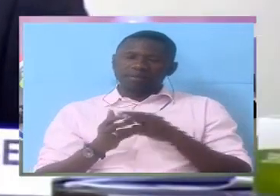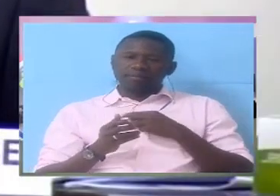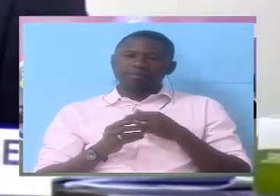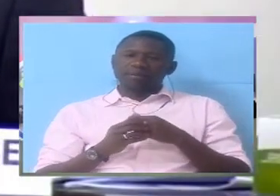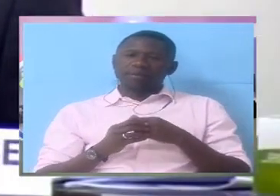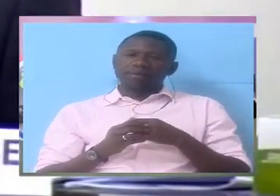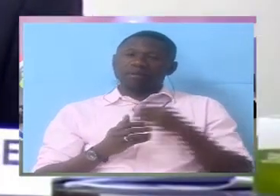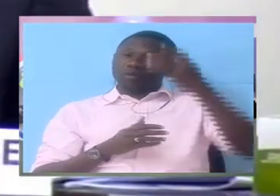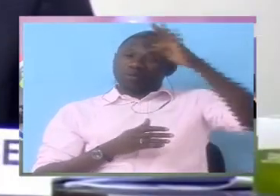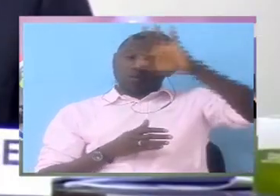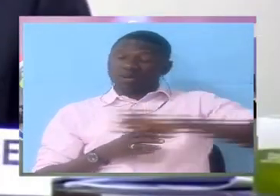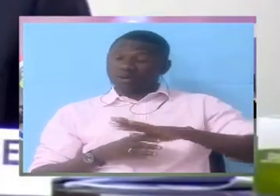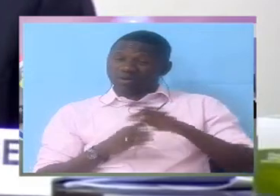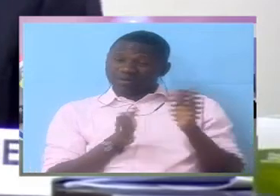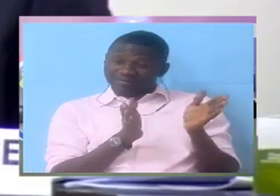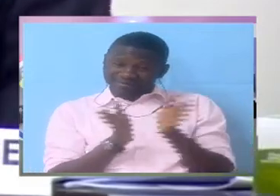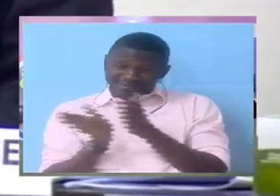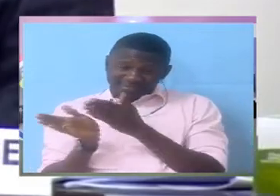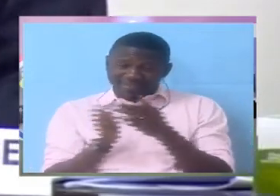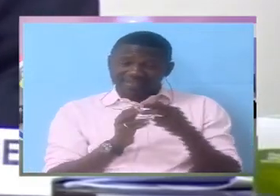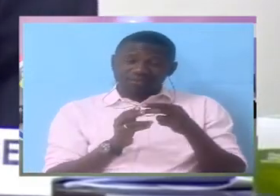I said it in English, Mr. Witness.